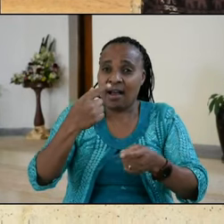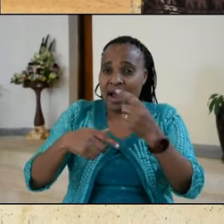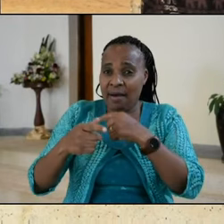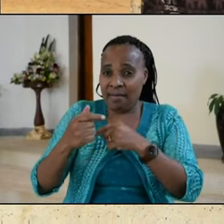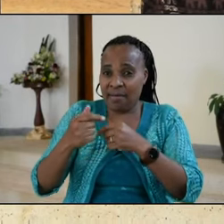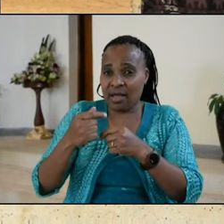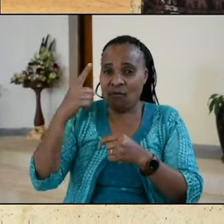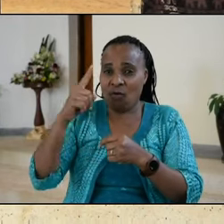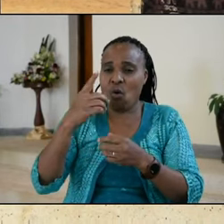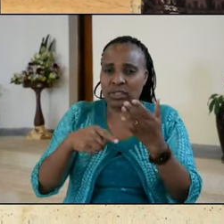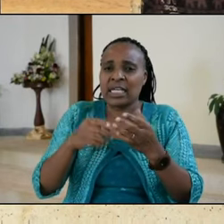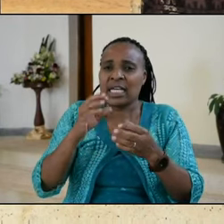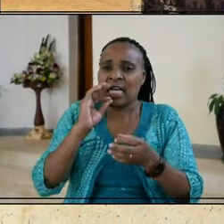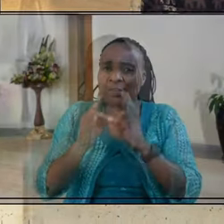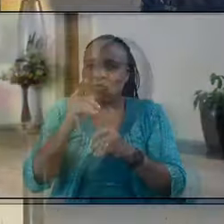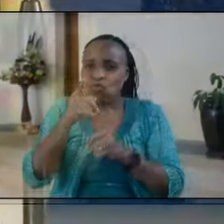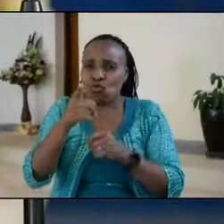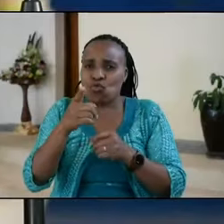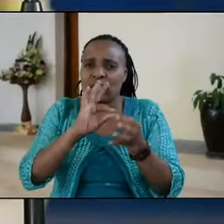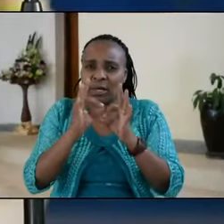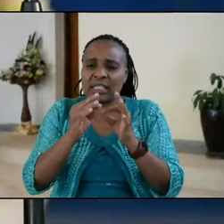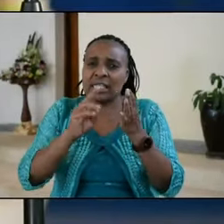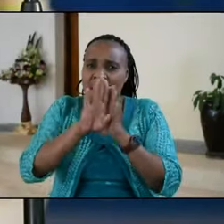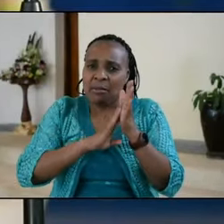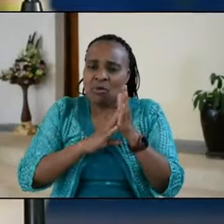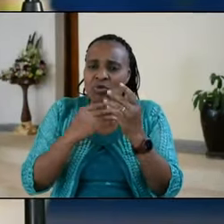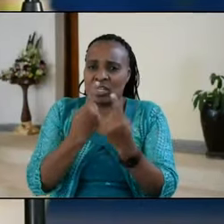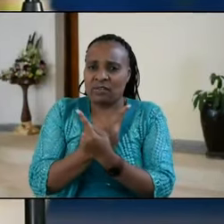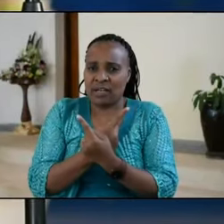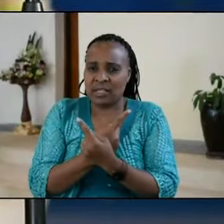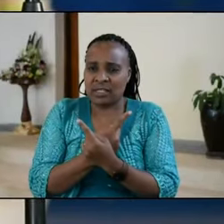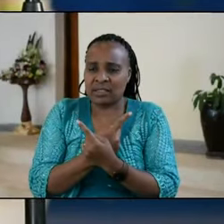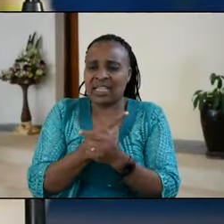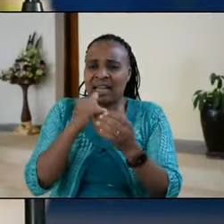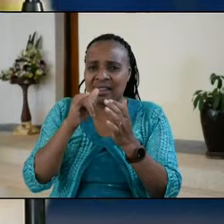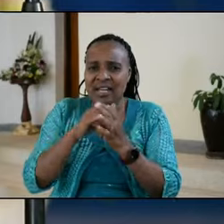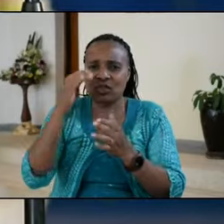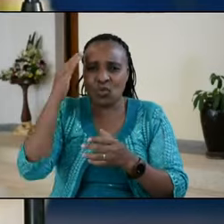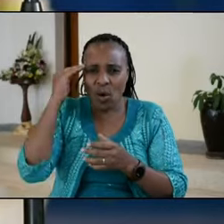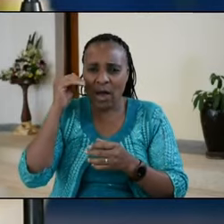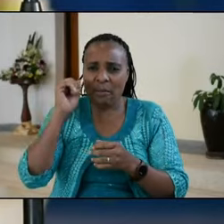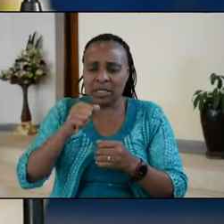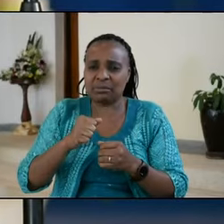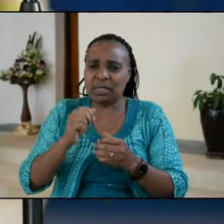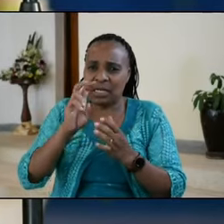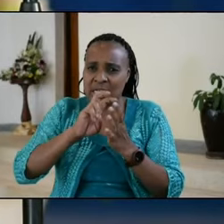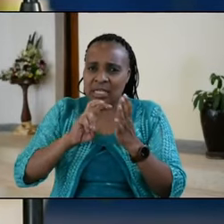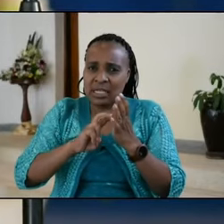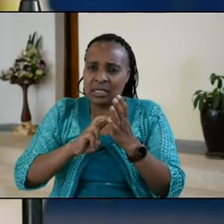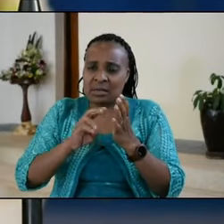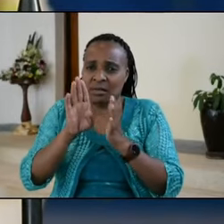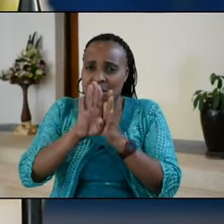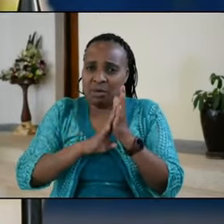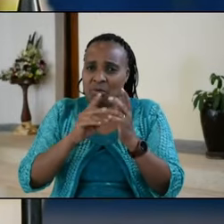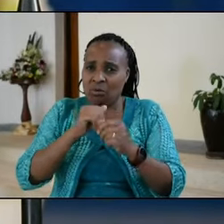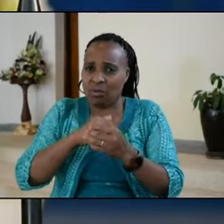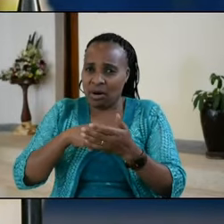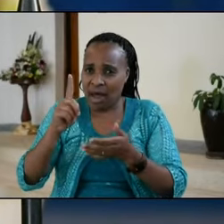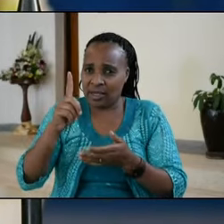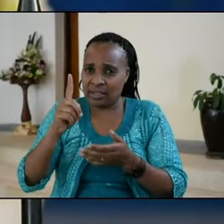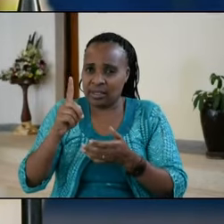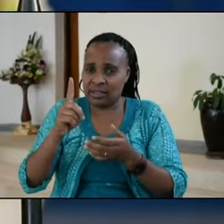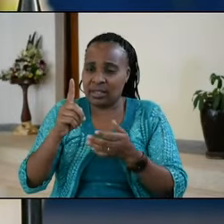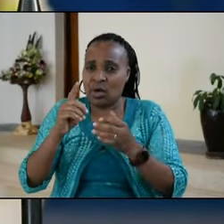we misinterpret scripture. That is why we need to have the correct interpretation of scripture. One of the things that may lead to false interpretation